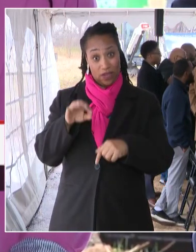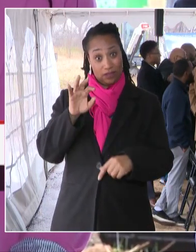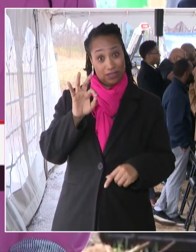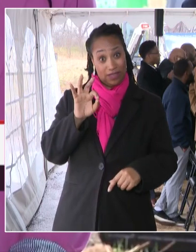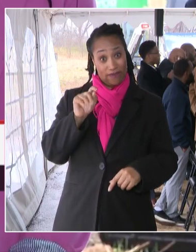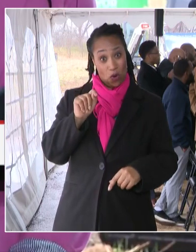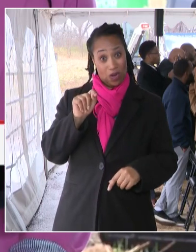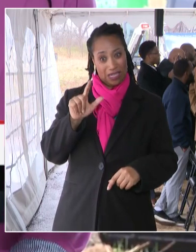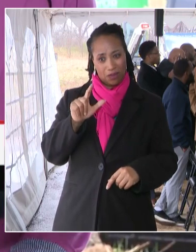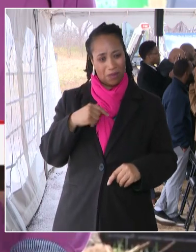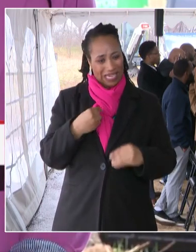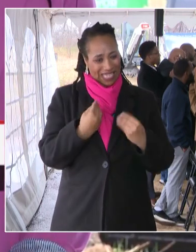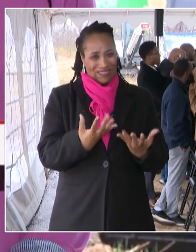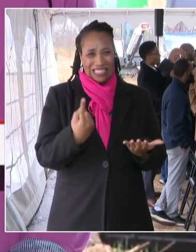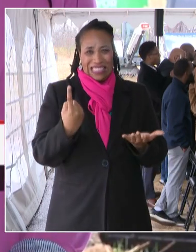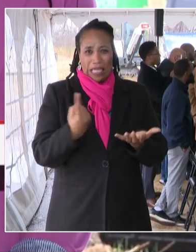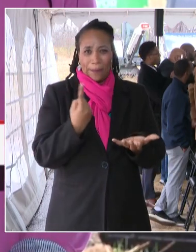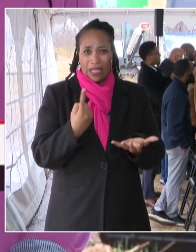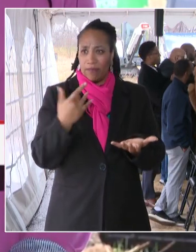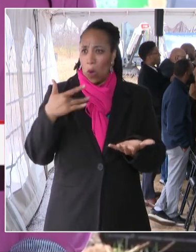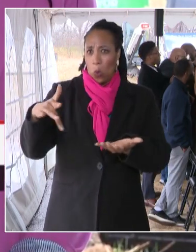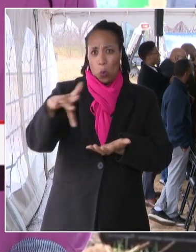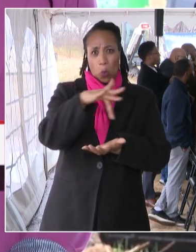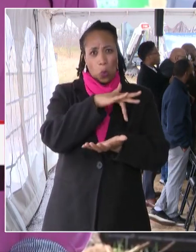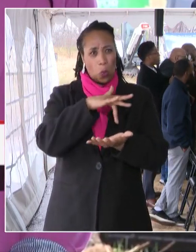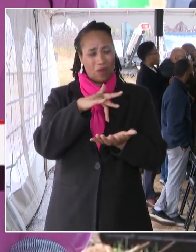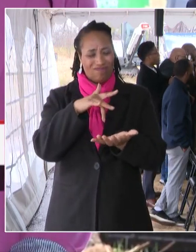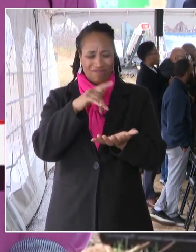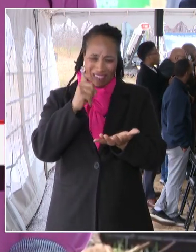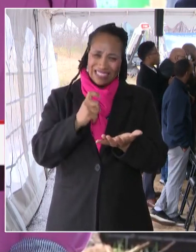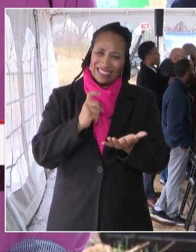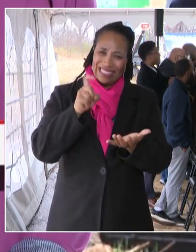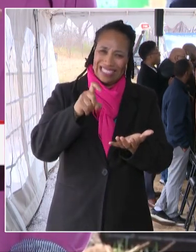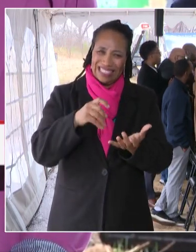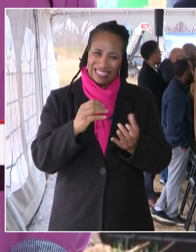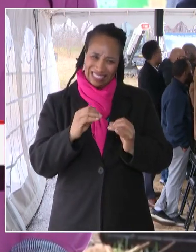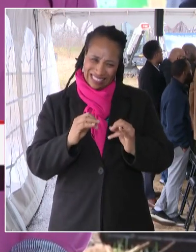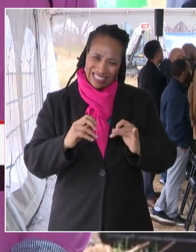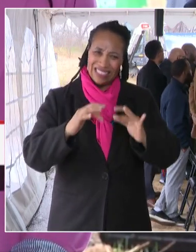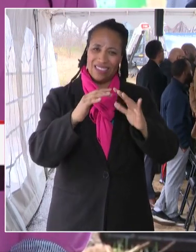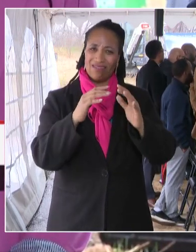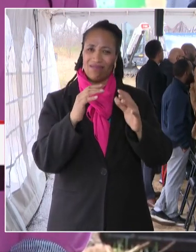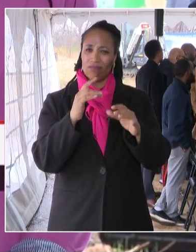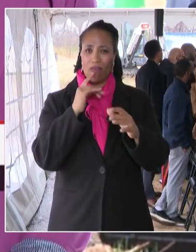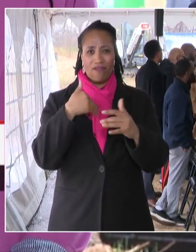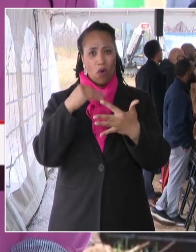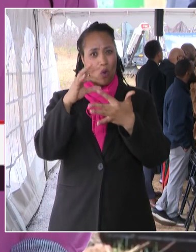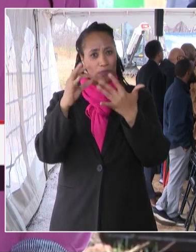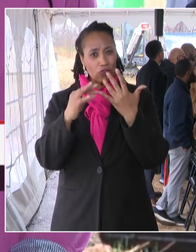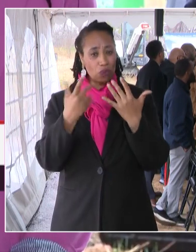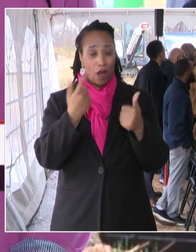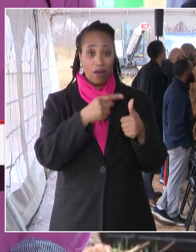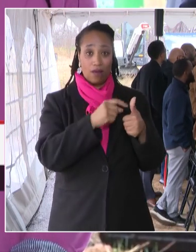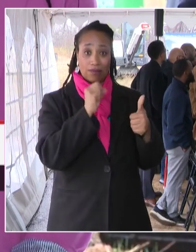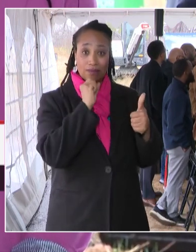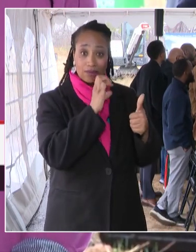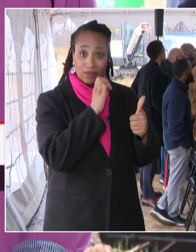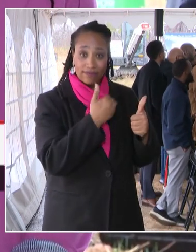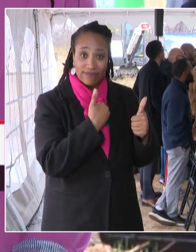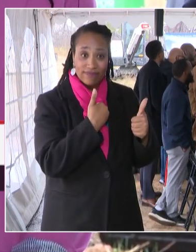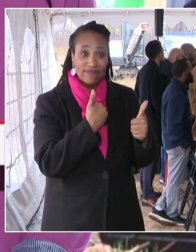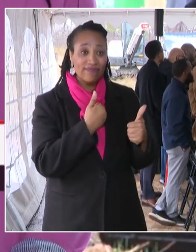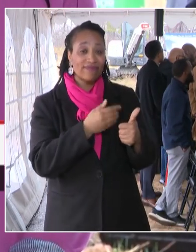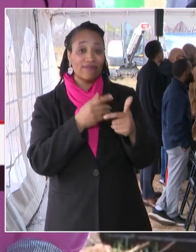that's needed in our portfolio of housing options. There's senior housing here. There's new